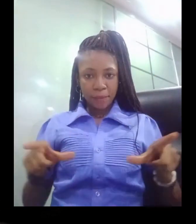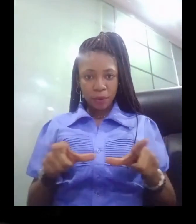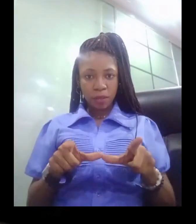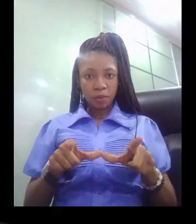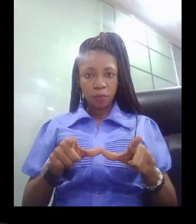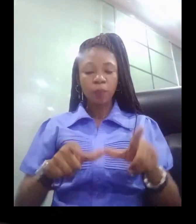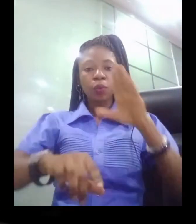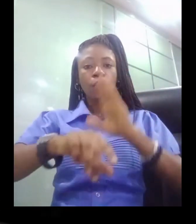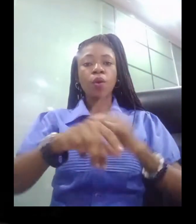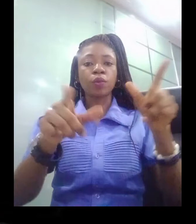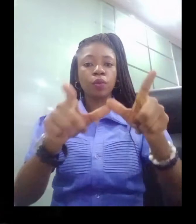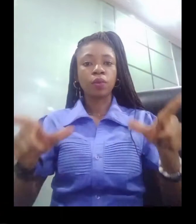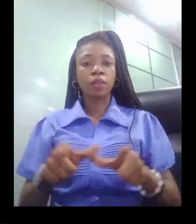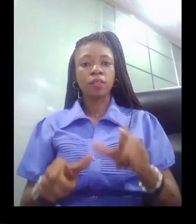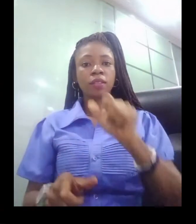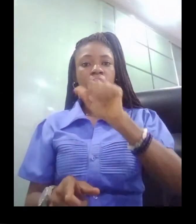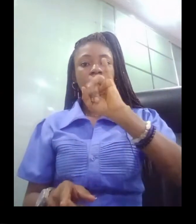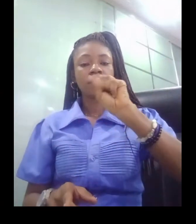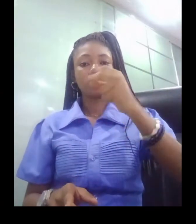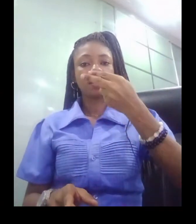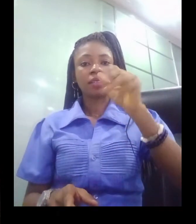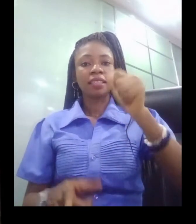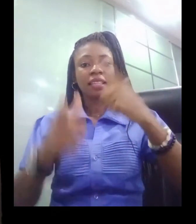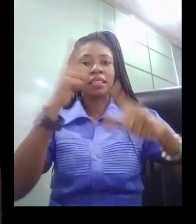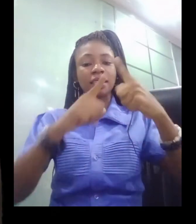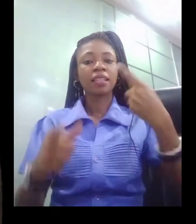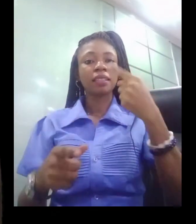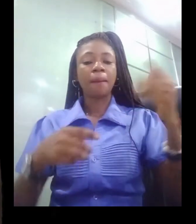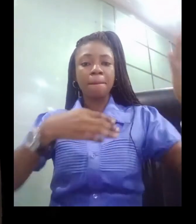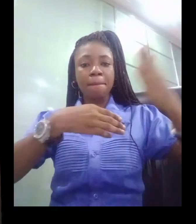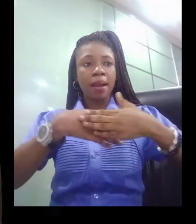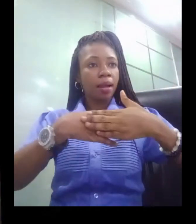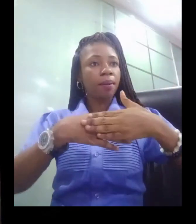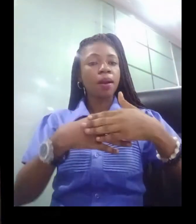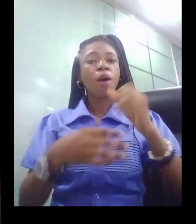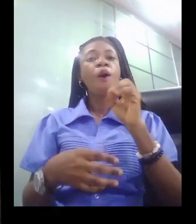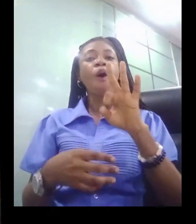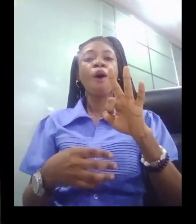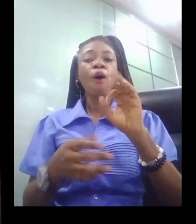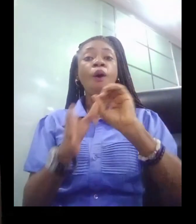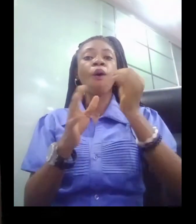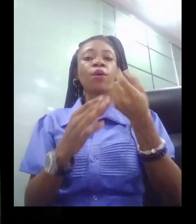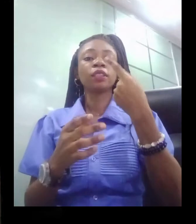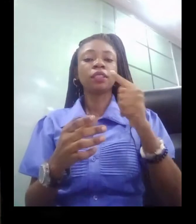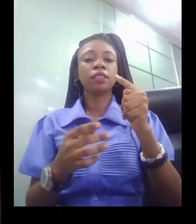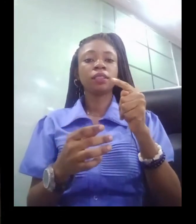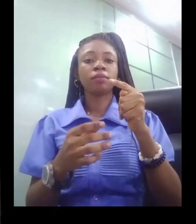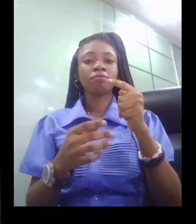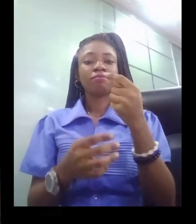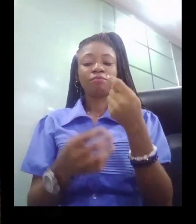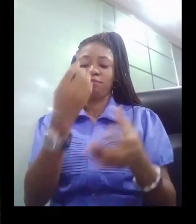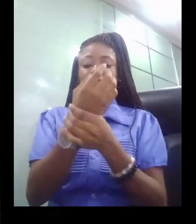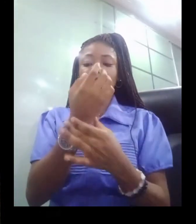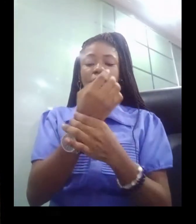On location, Aisha signed the back palm or the wrist, which is the same sign